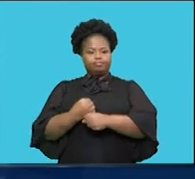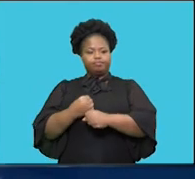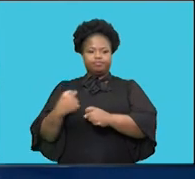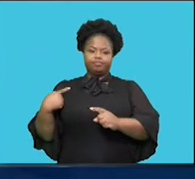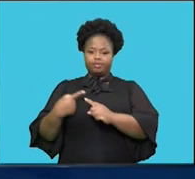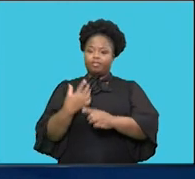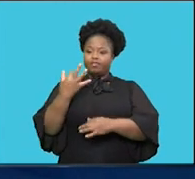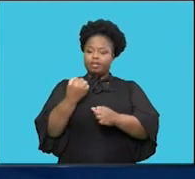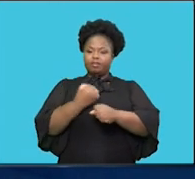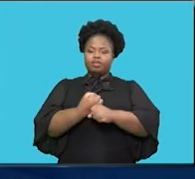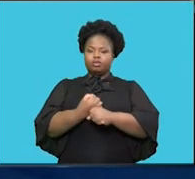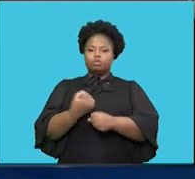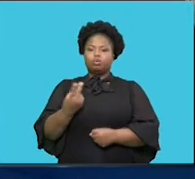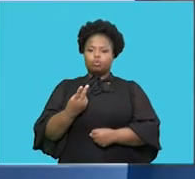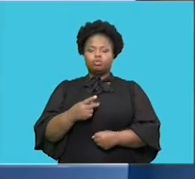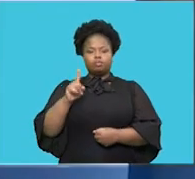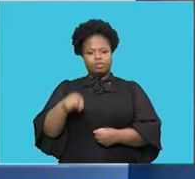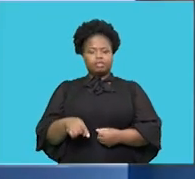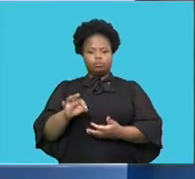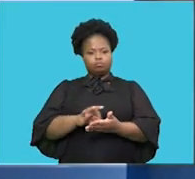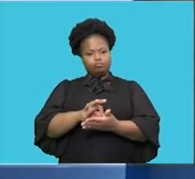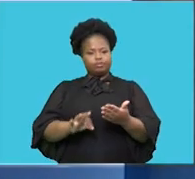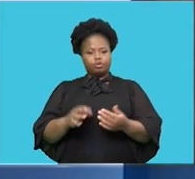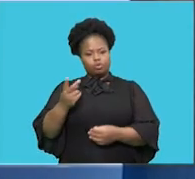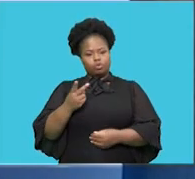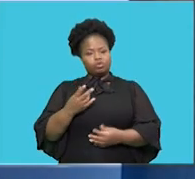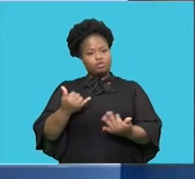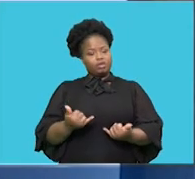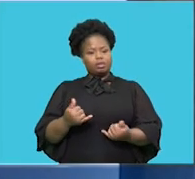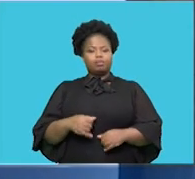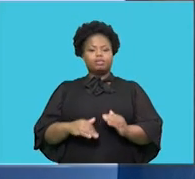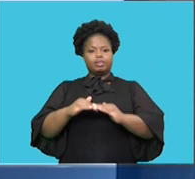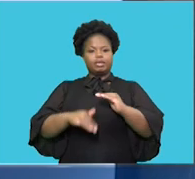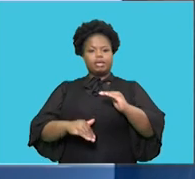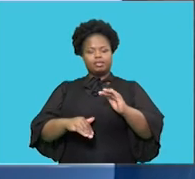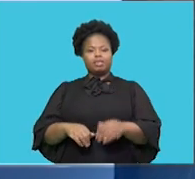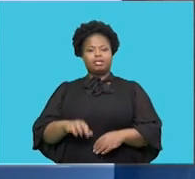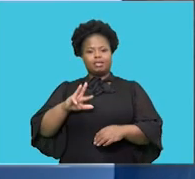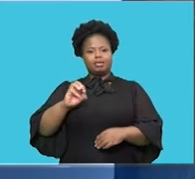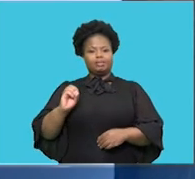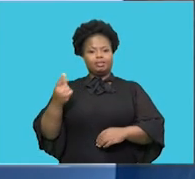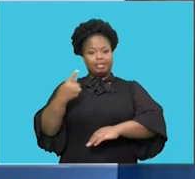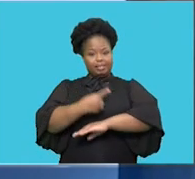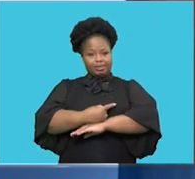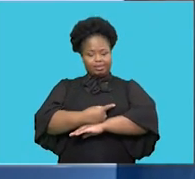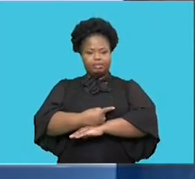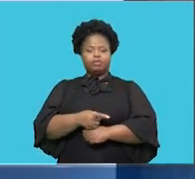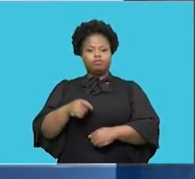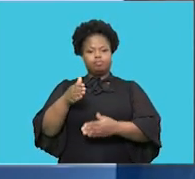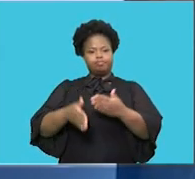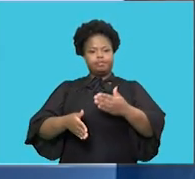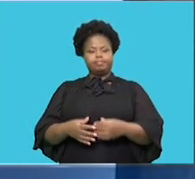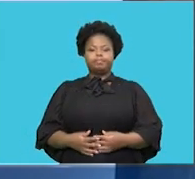tseo ho tlameile ho kenwa dikgethong tsa naha nakong e sa feteng matsatsi a 19 ka morao ga gore nako eo e